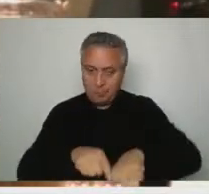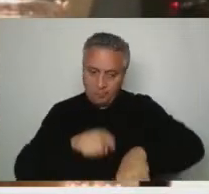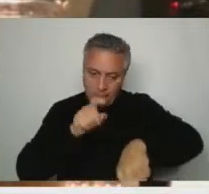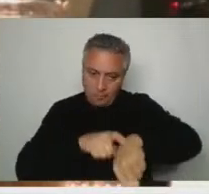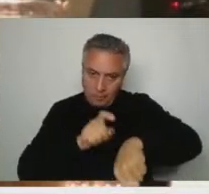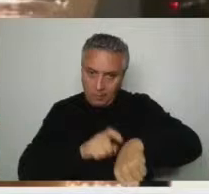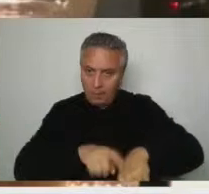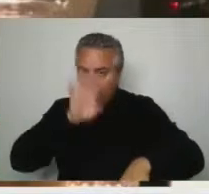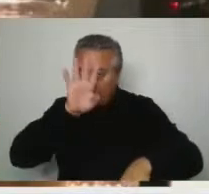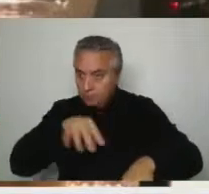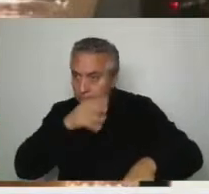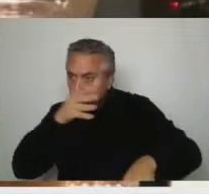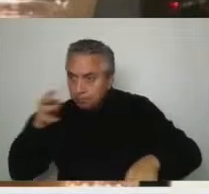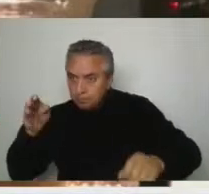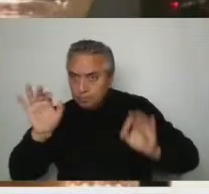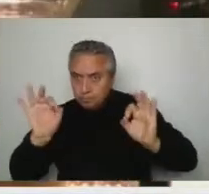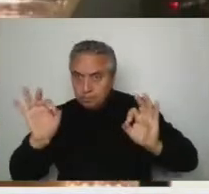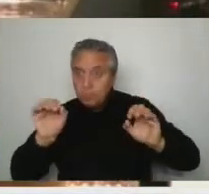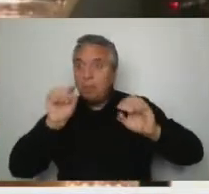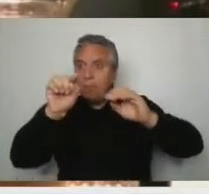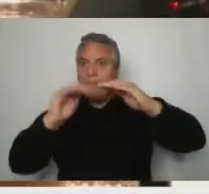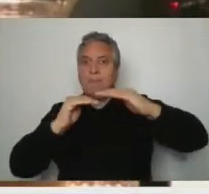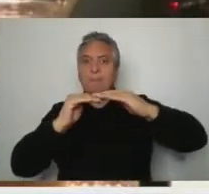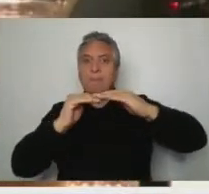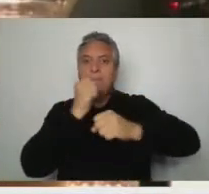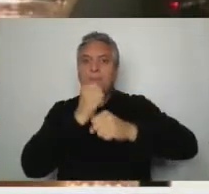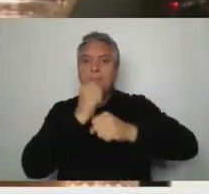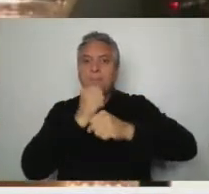We have longer